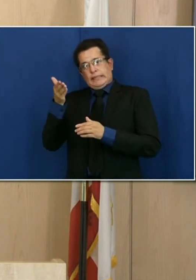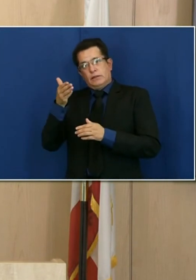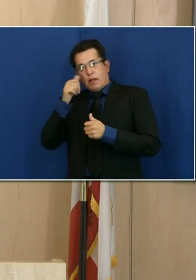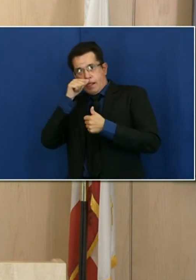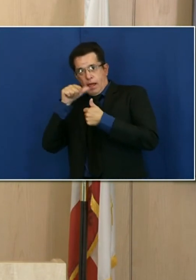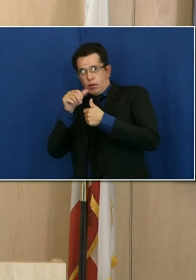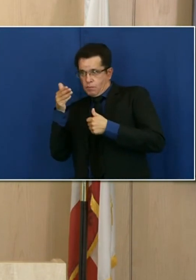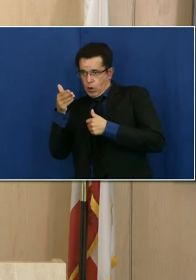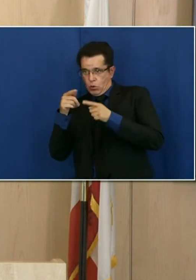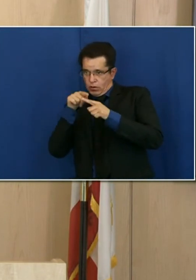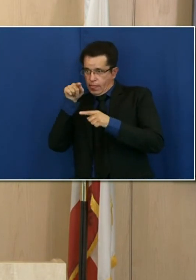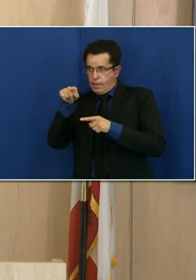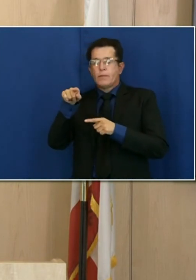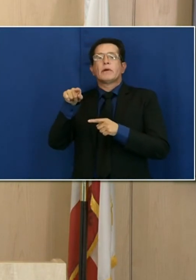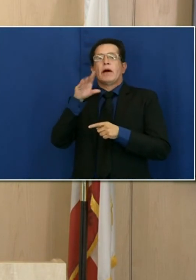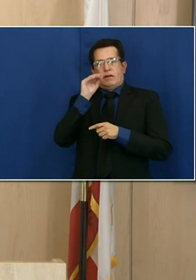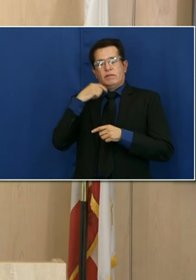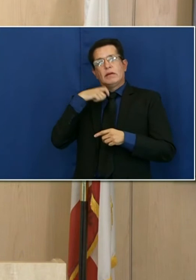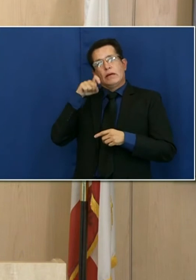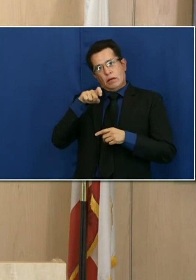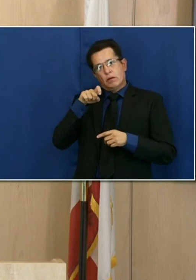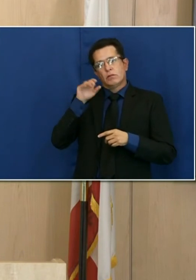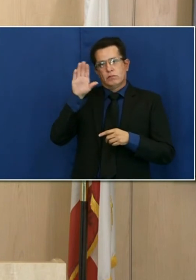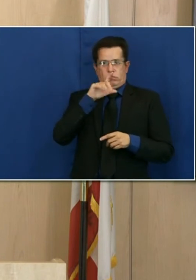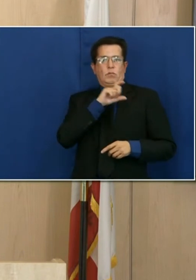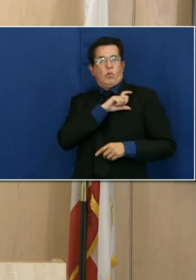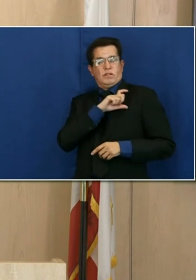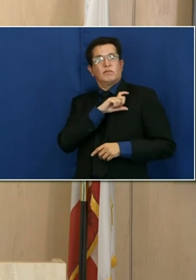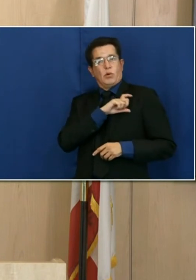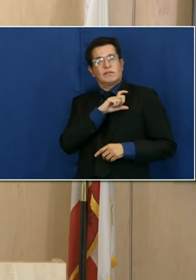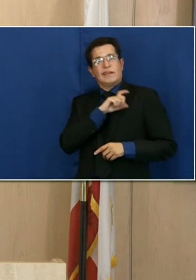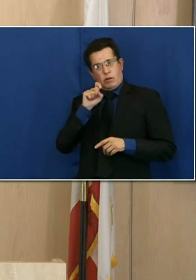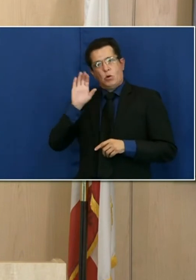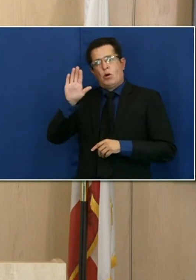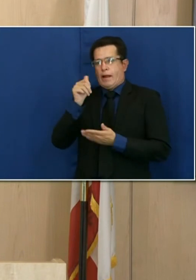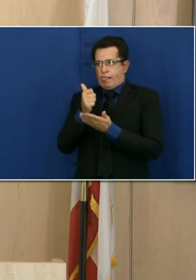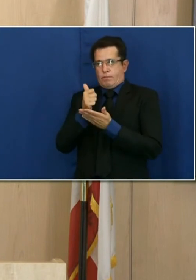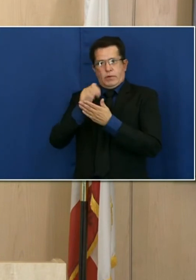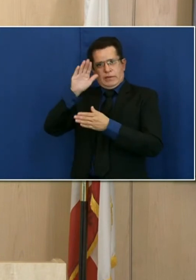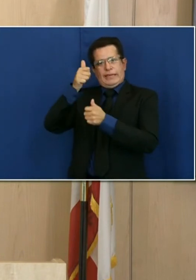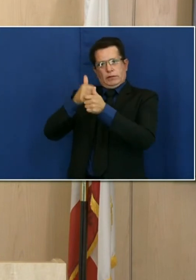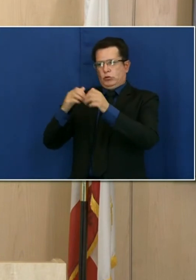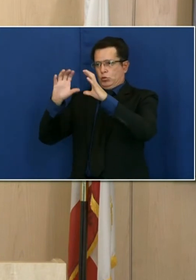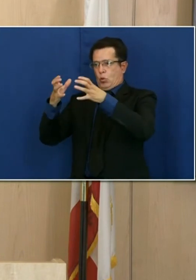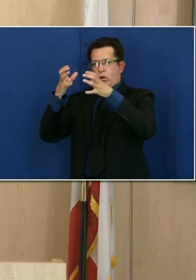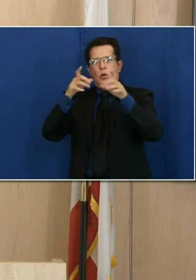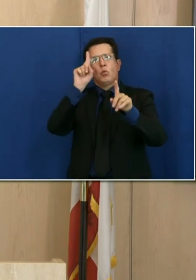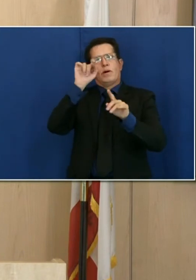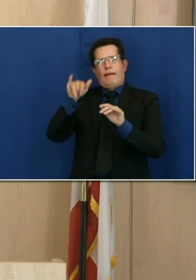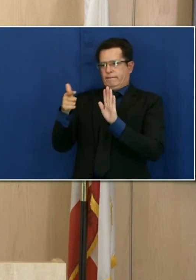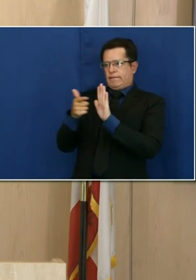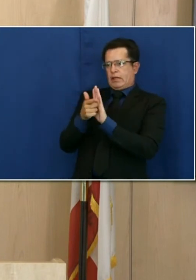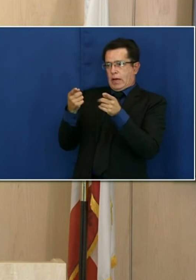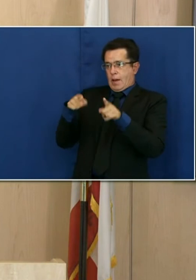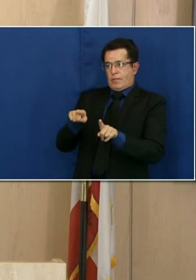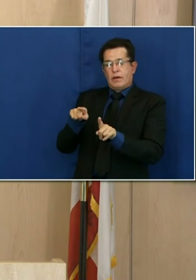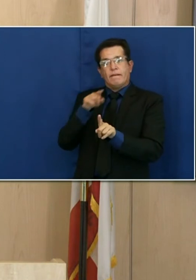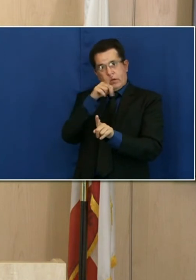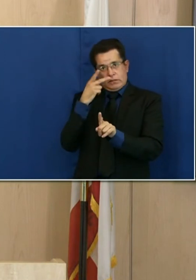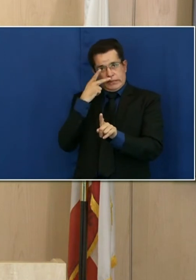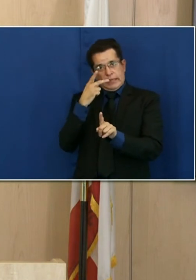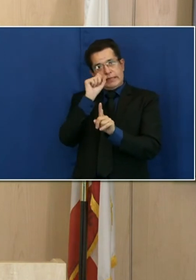notice, that is where we do need the cooperation and help of law enforcement in the jurisdiction where the violation has occurred. If you have